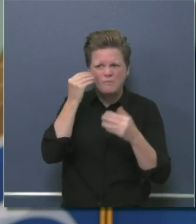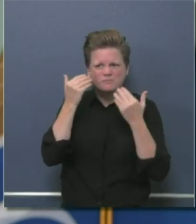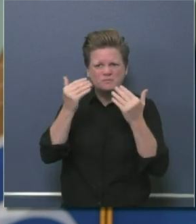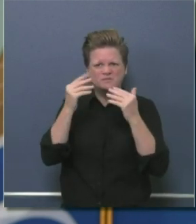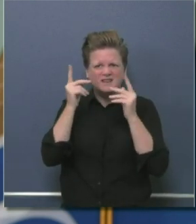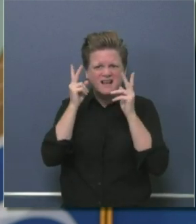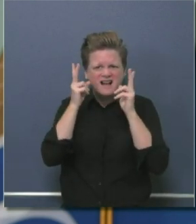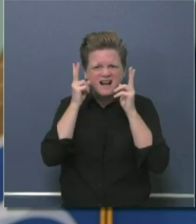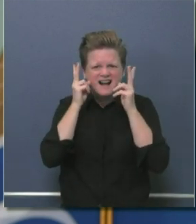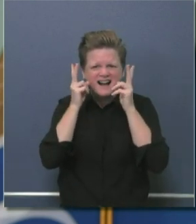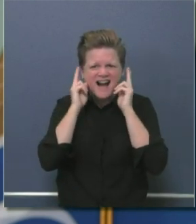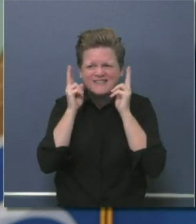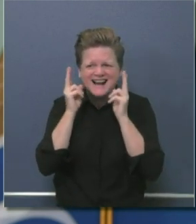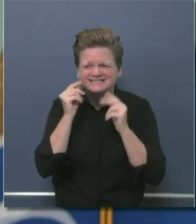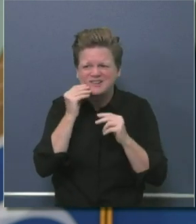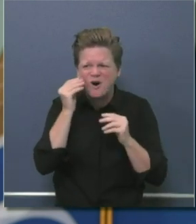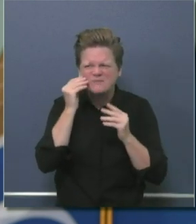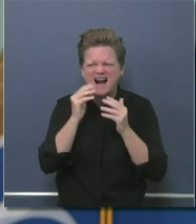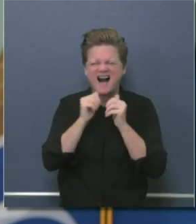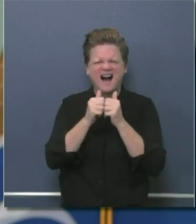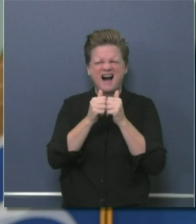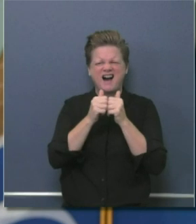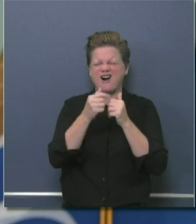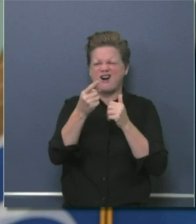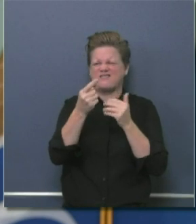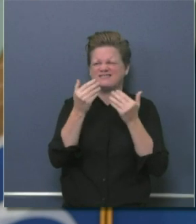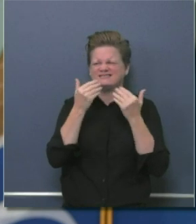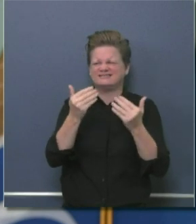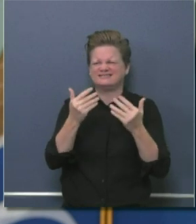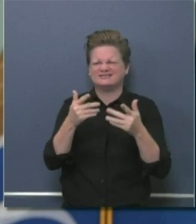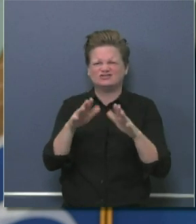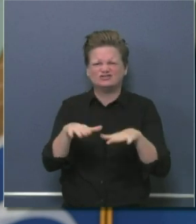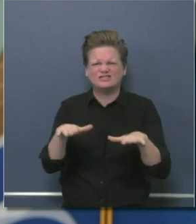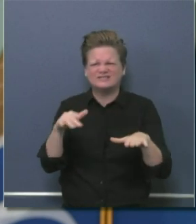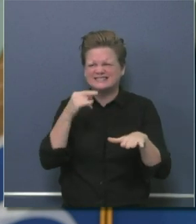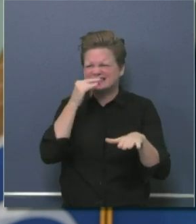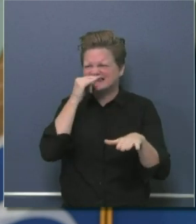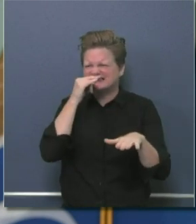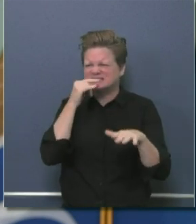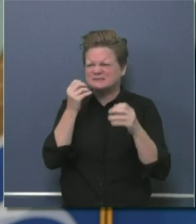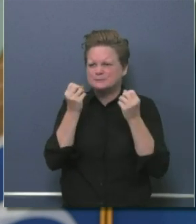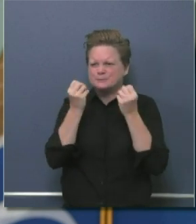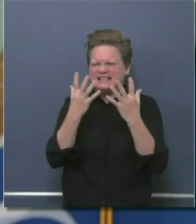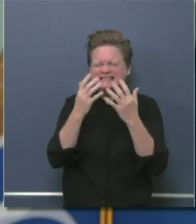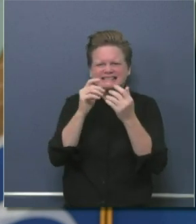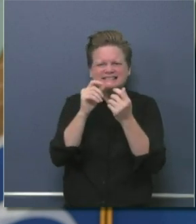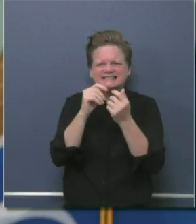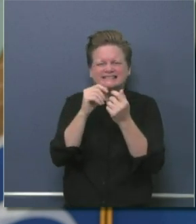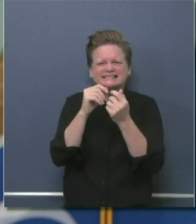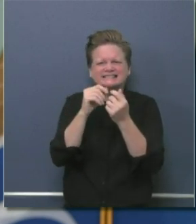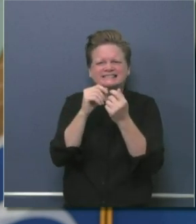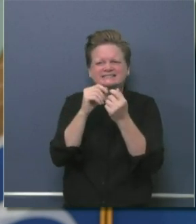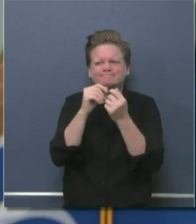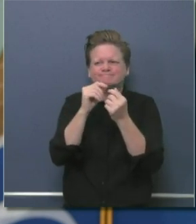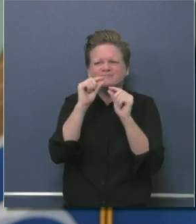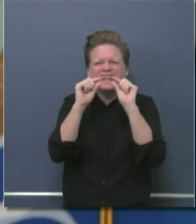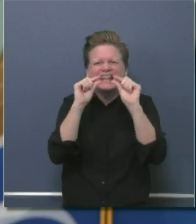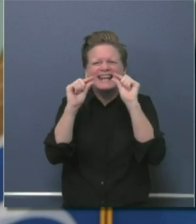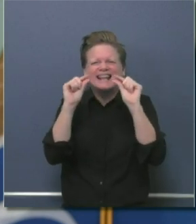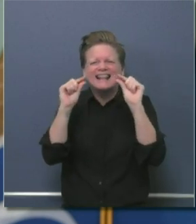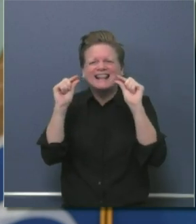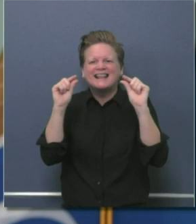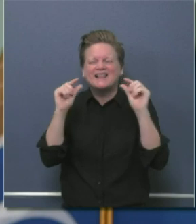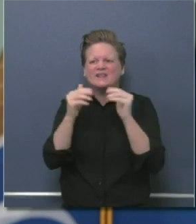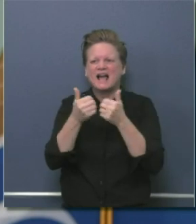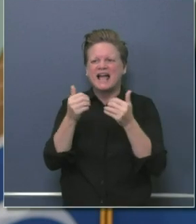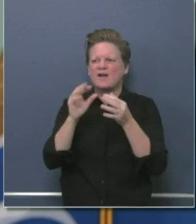welcoming staff into your home? And how are you dealing with your kids? Would you share some of those details with us? I'm glad people care. Thank